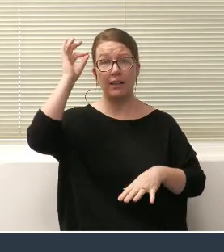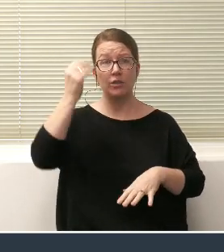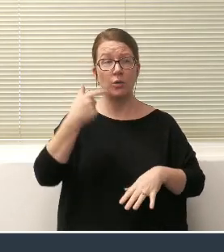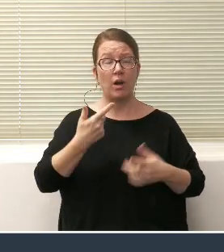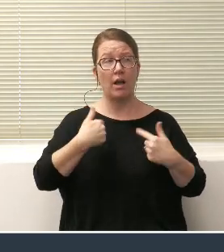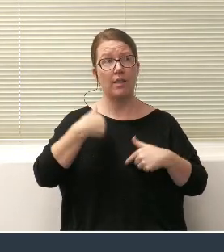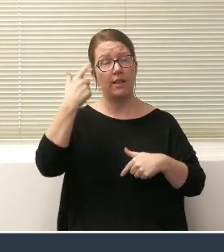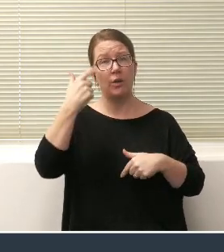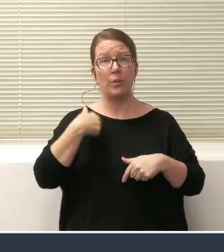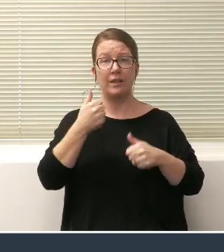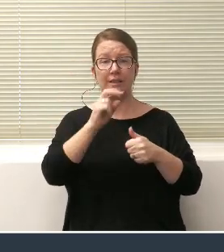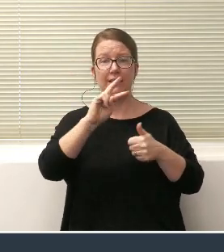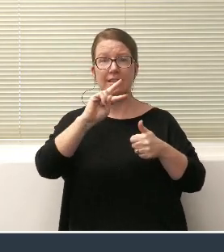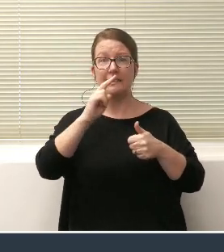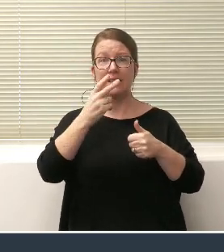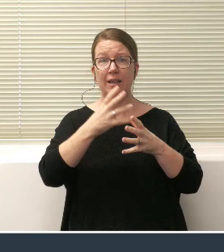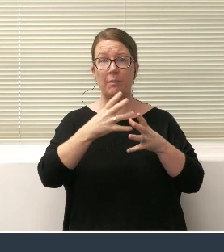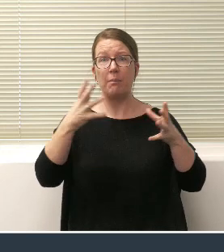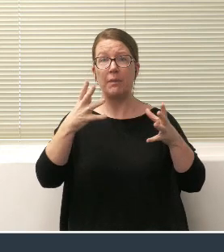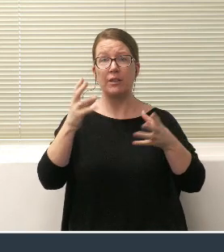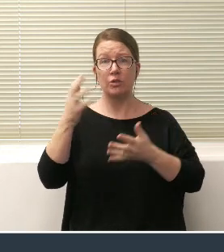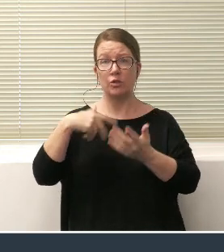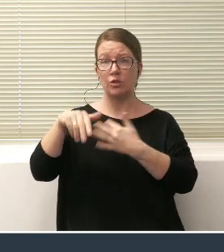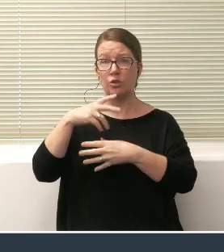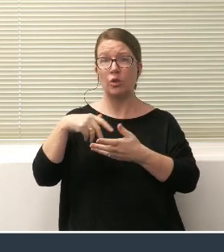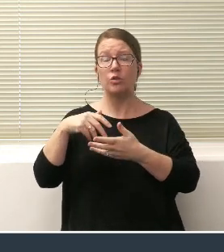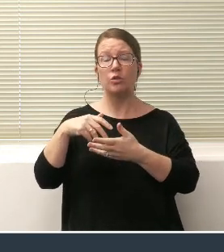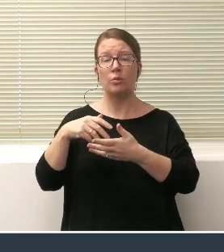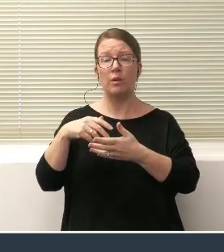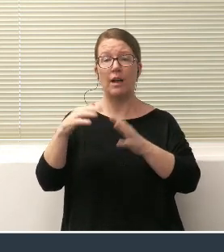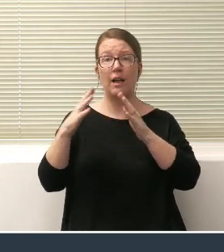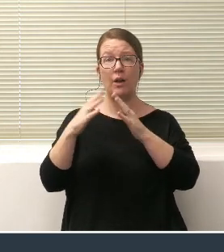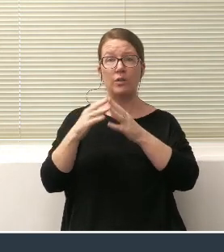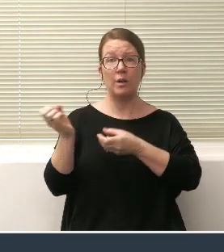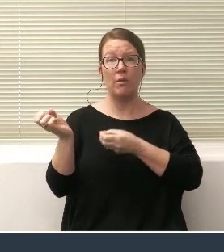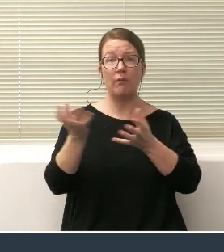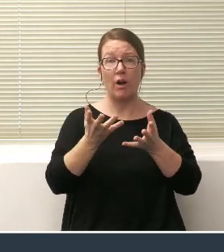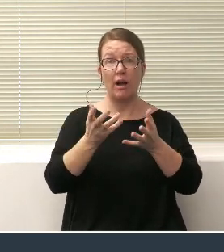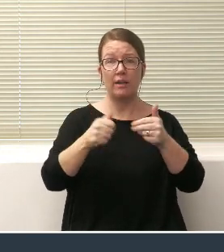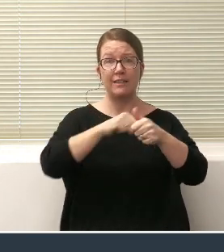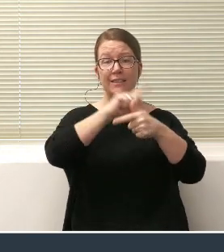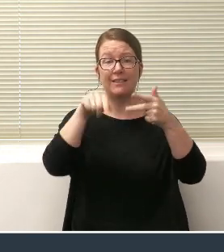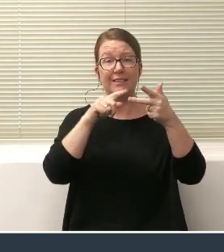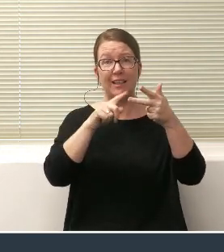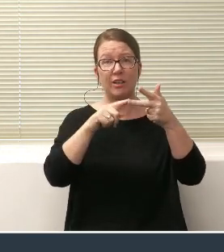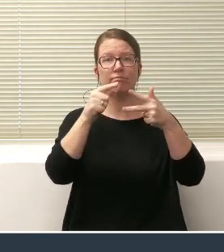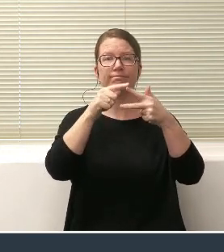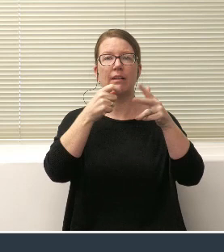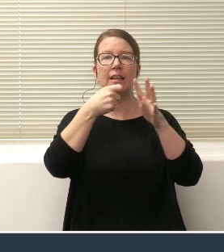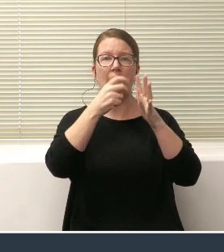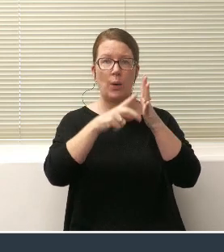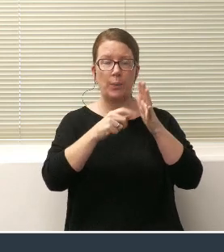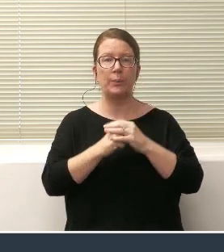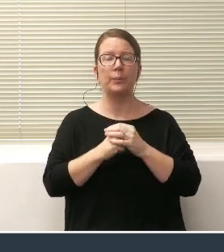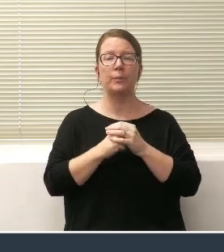We are the second biggest social housing provider in the city after Kaingaora. But we